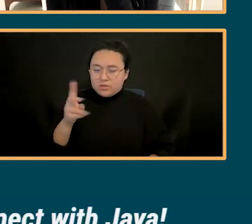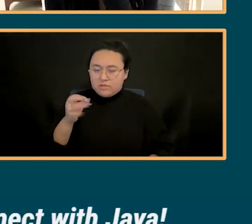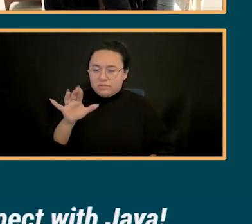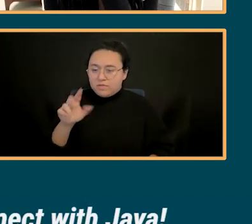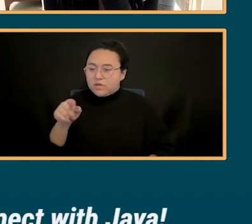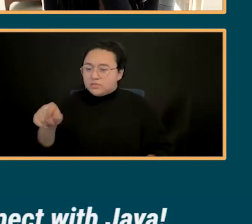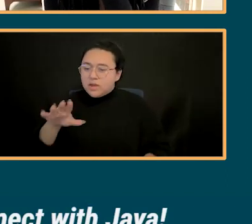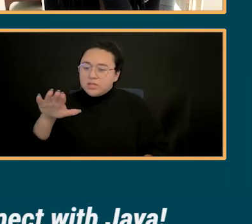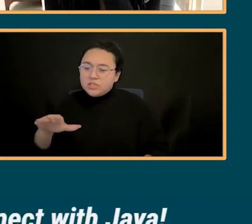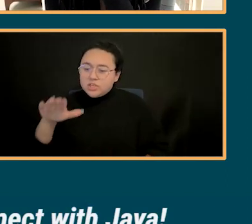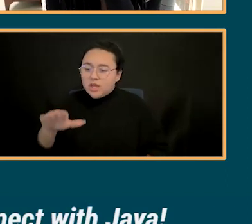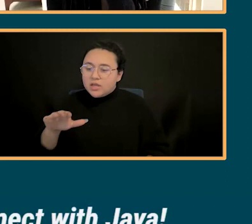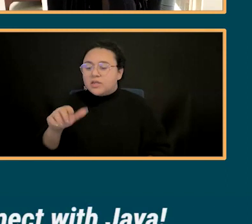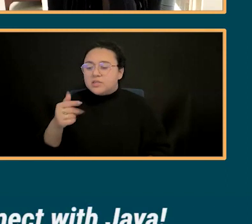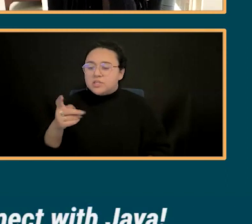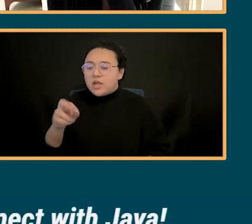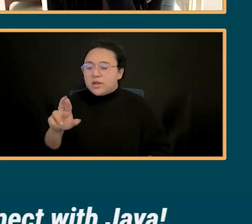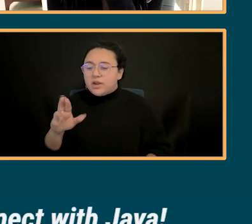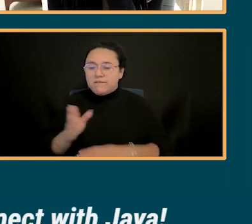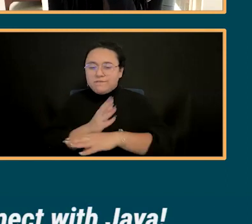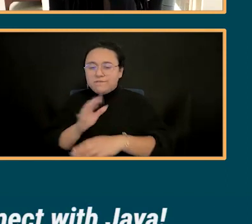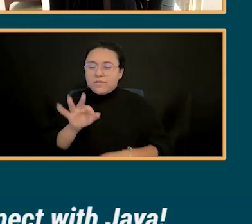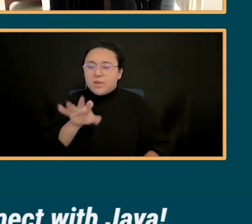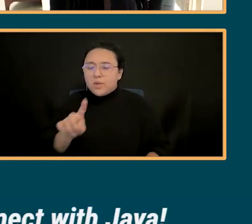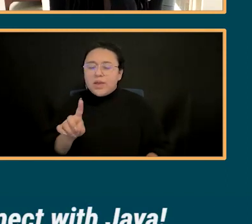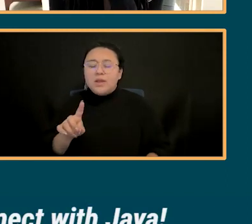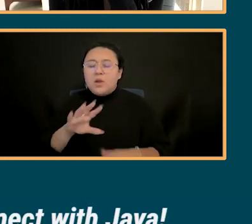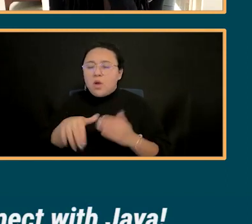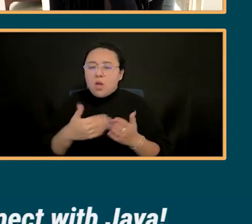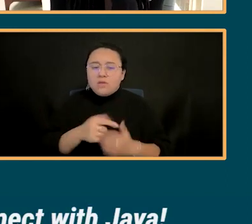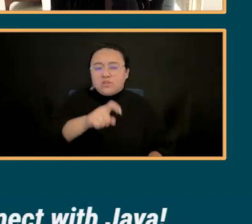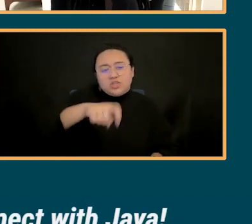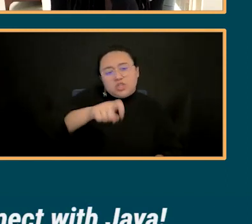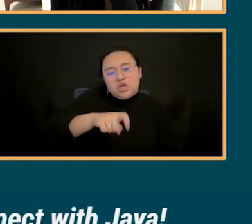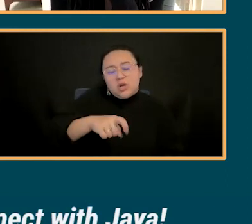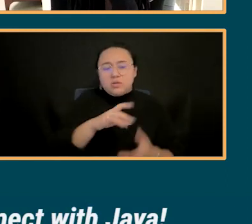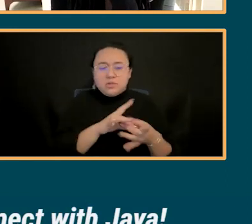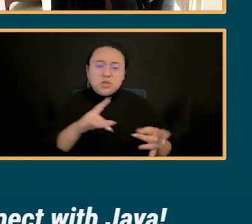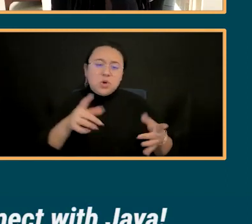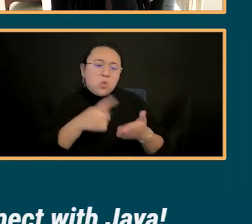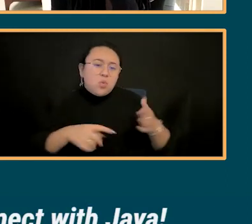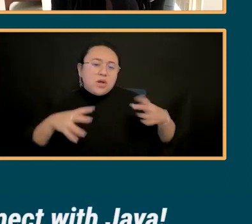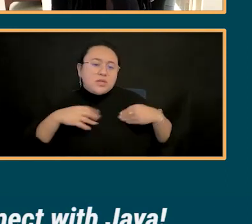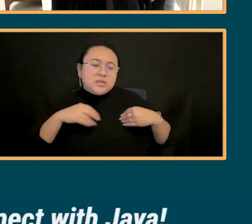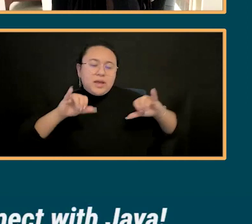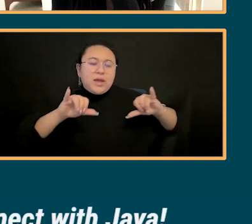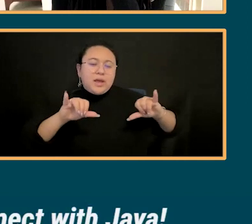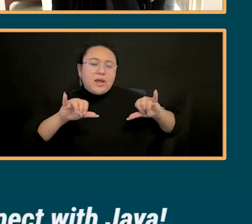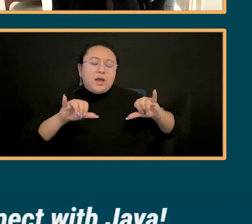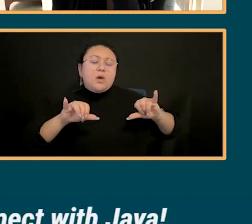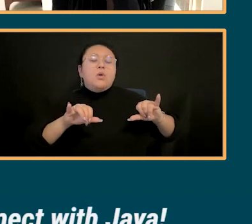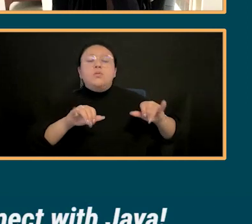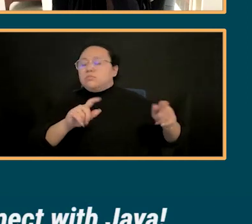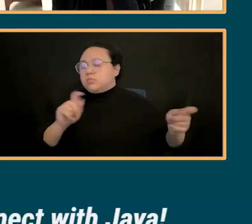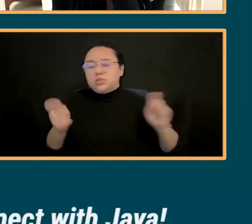the shoulds and all of the messages about what is acceptable come into sharp relief and really